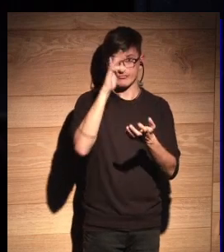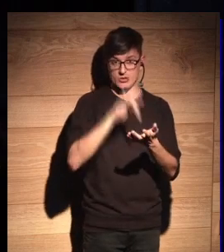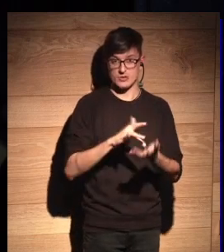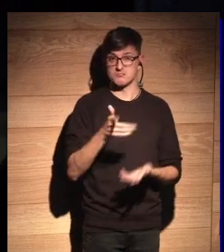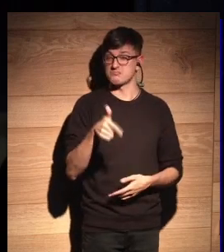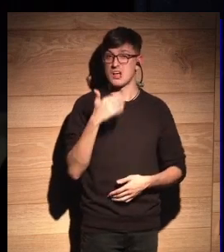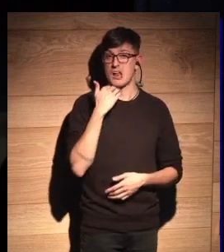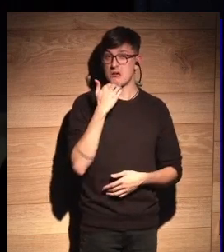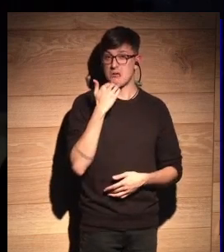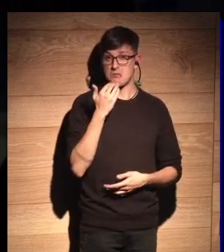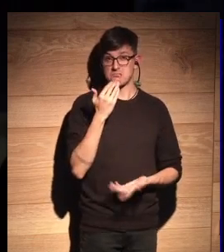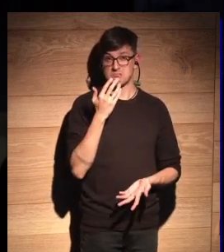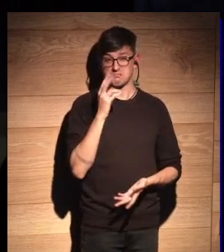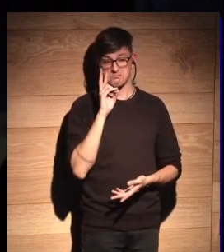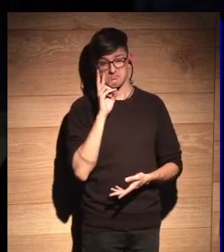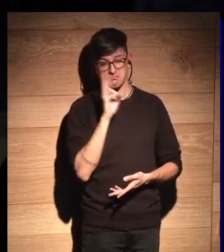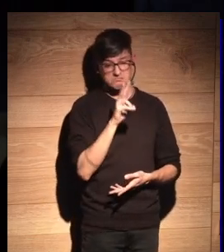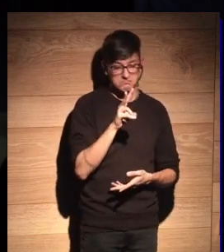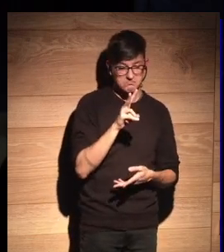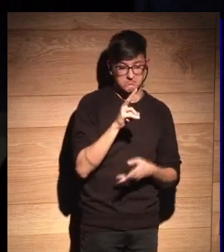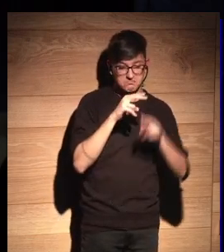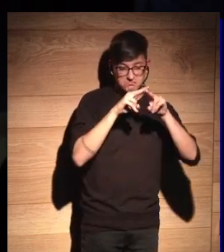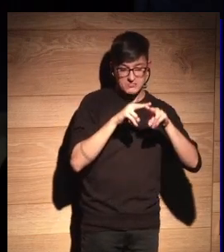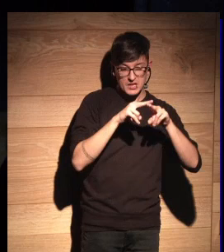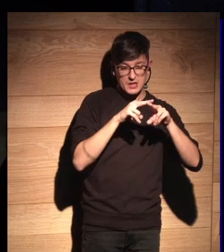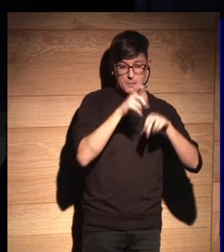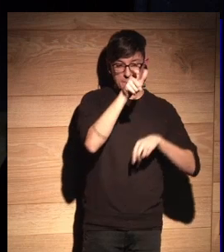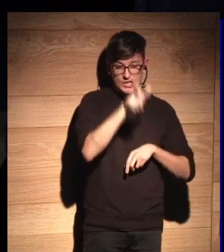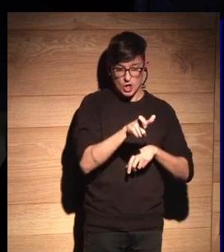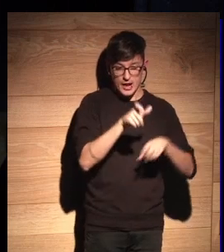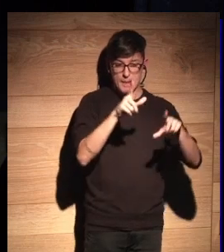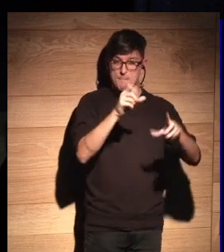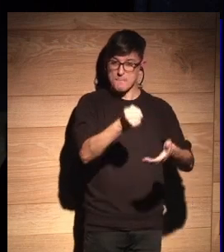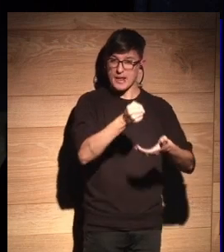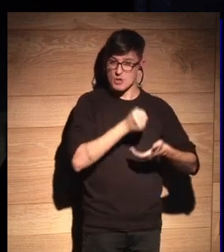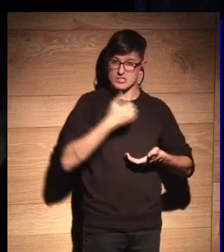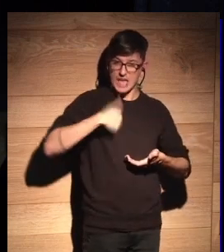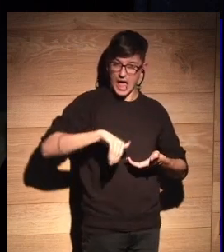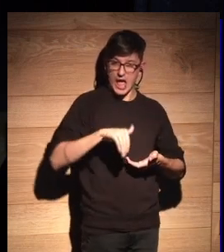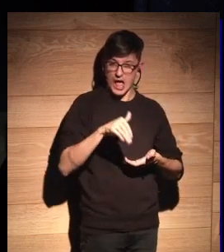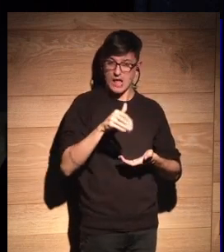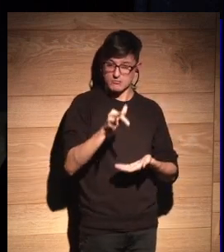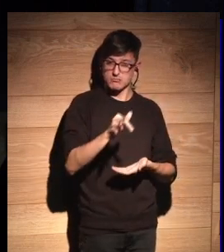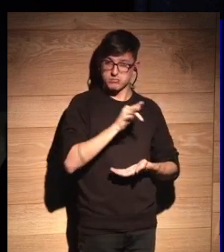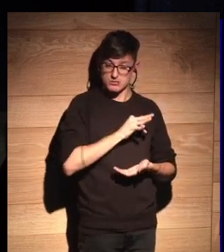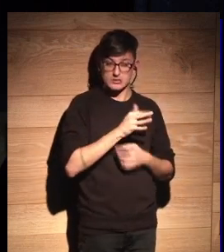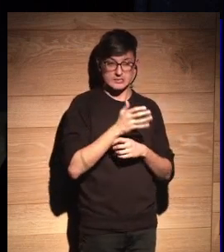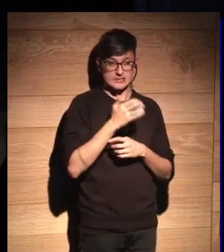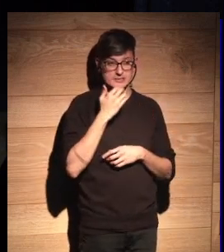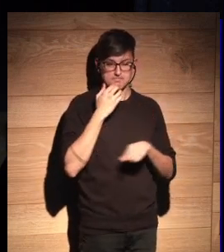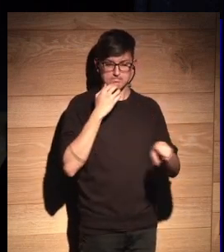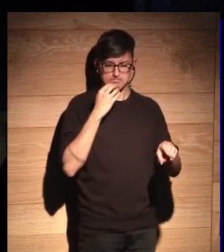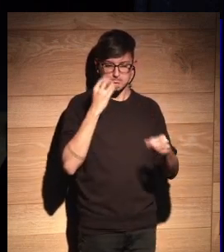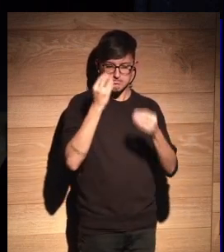the prize, that after they won it, they really are on another level, because we give them the